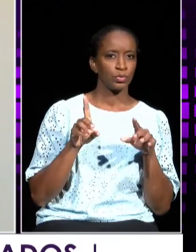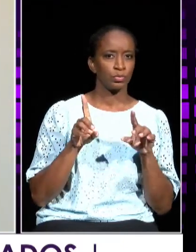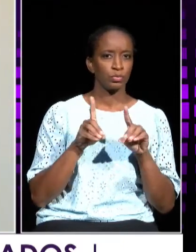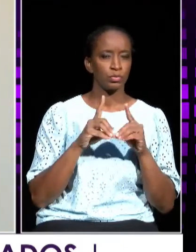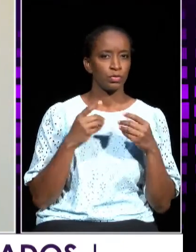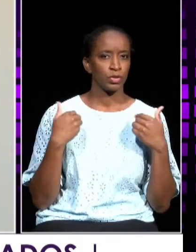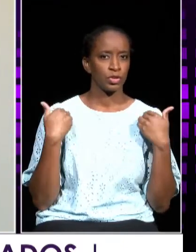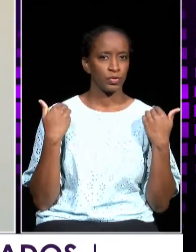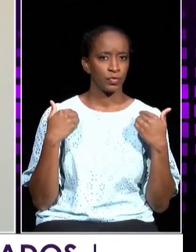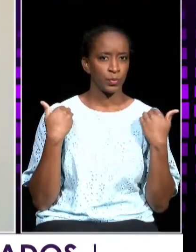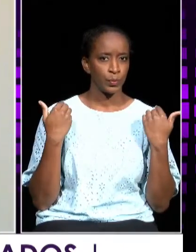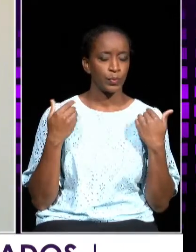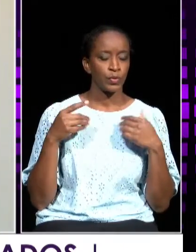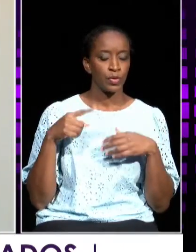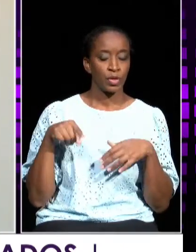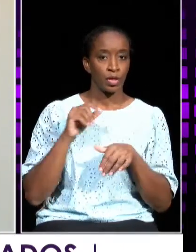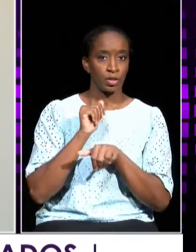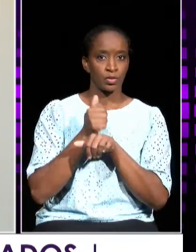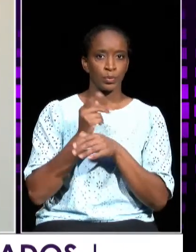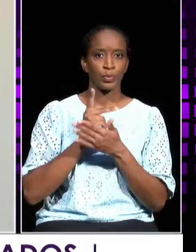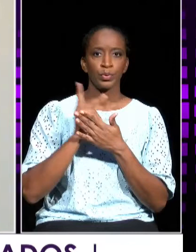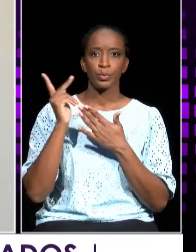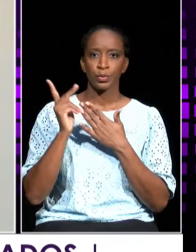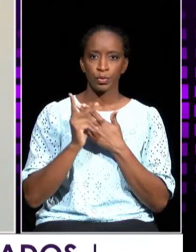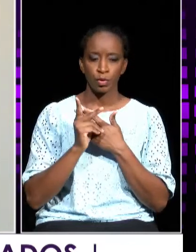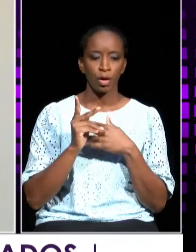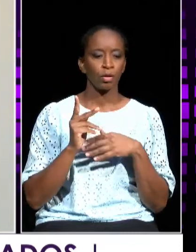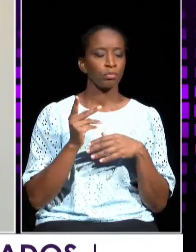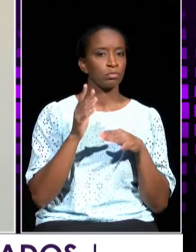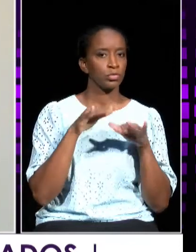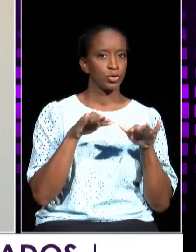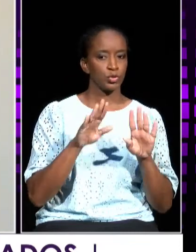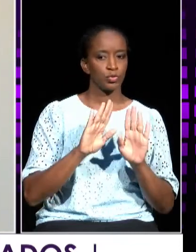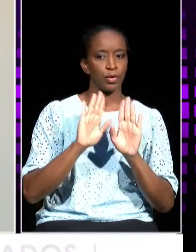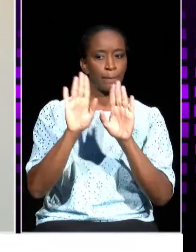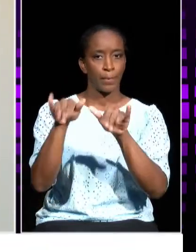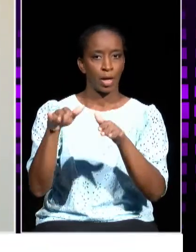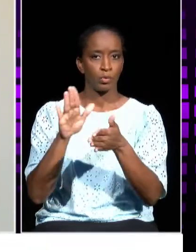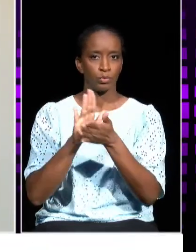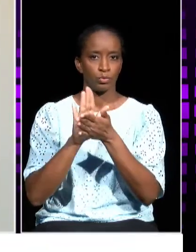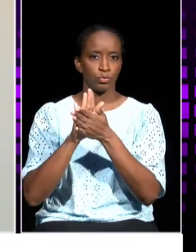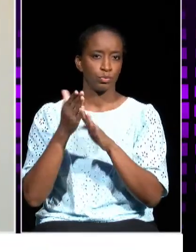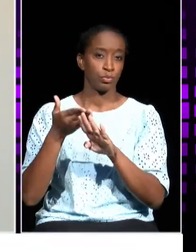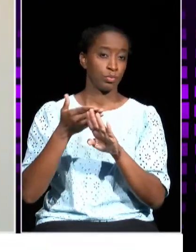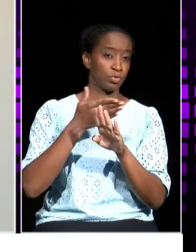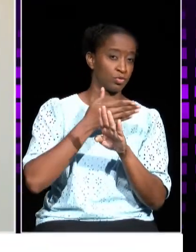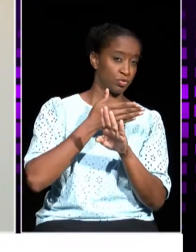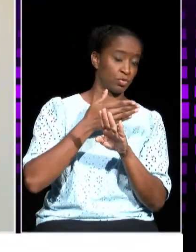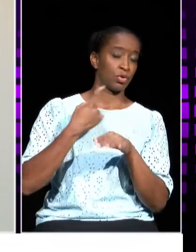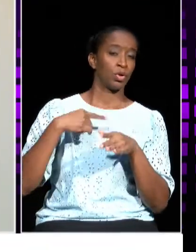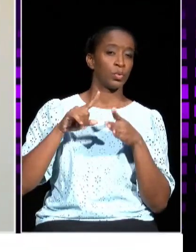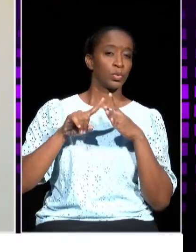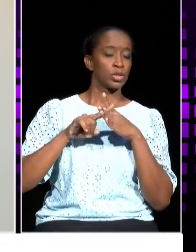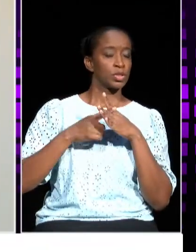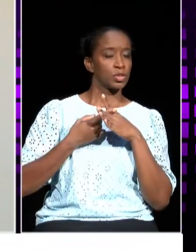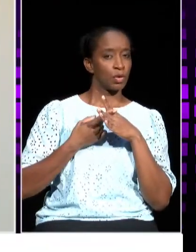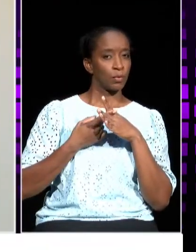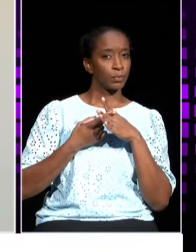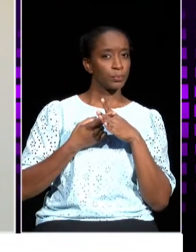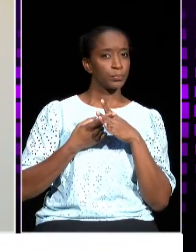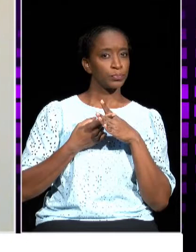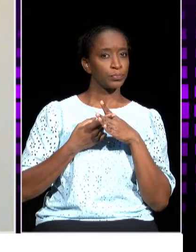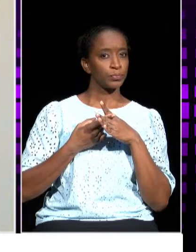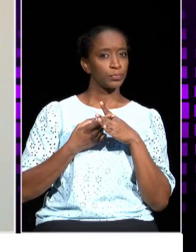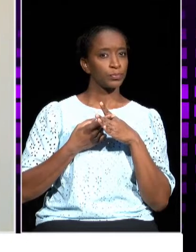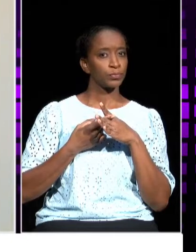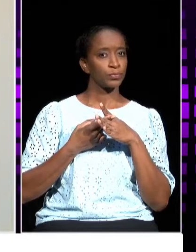actually went back into school, we embarked on an initiative to give the young people something called